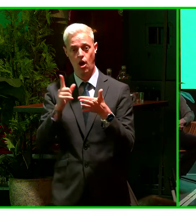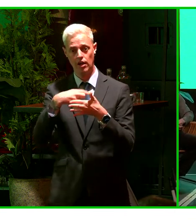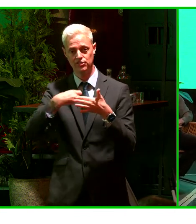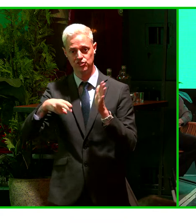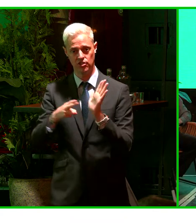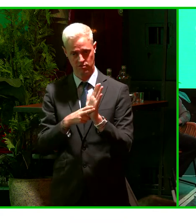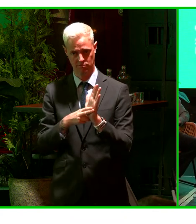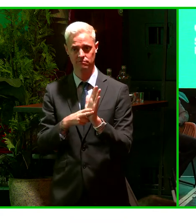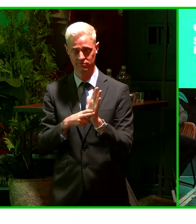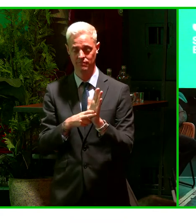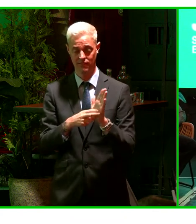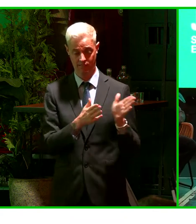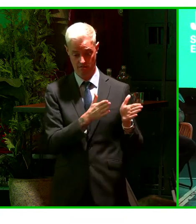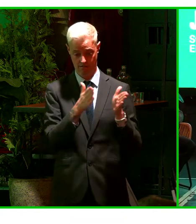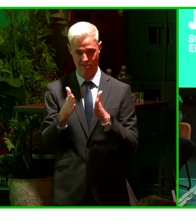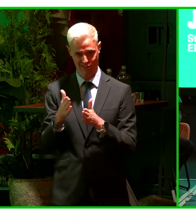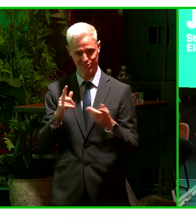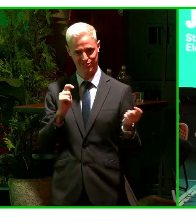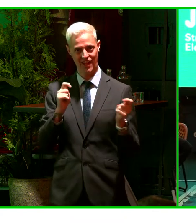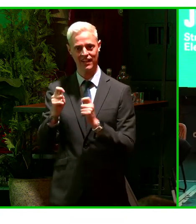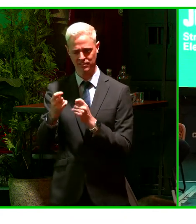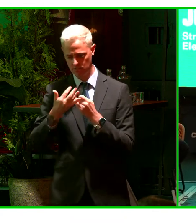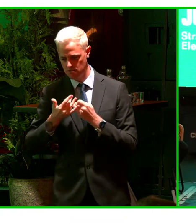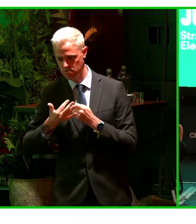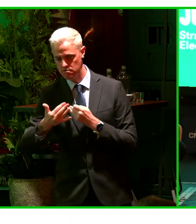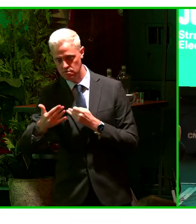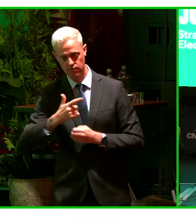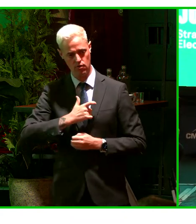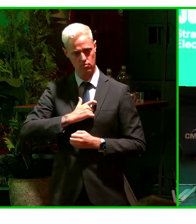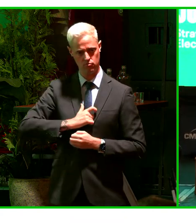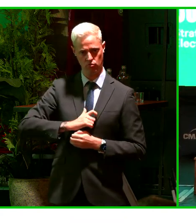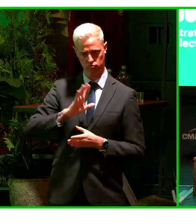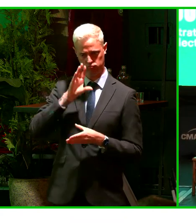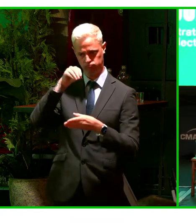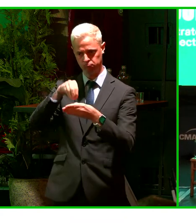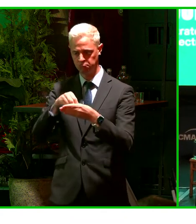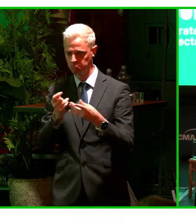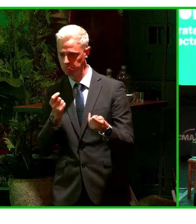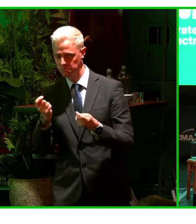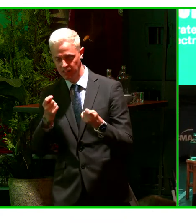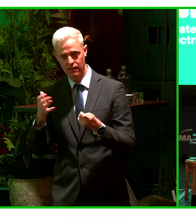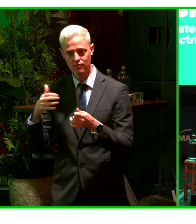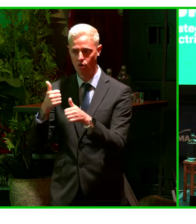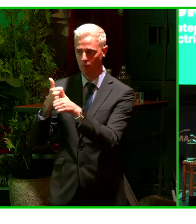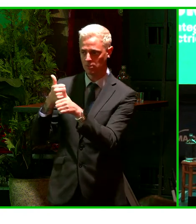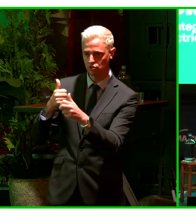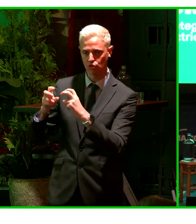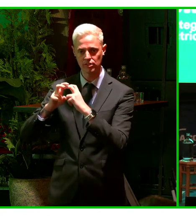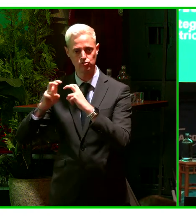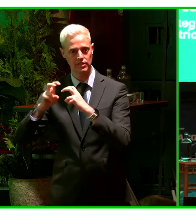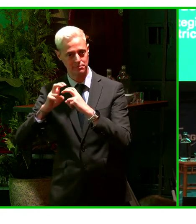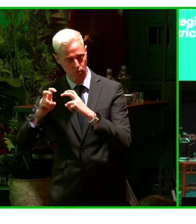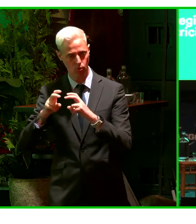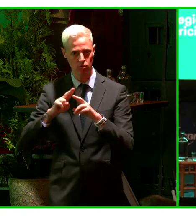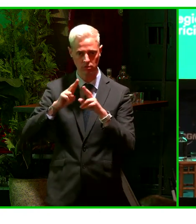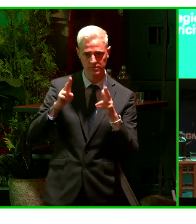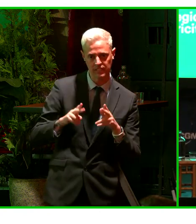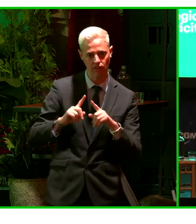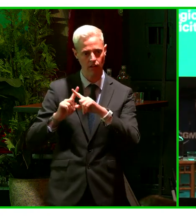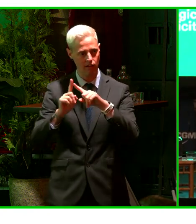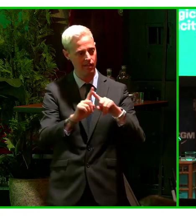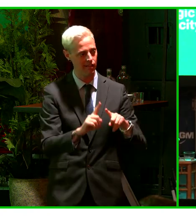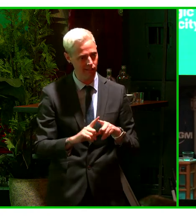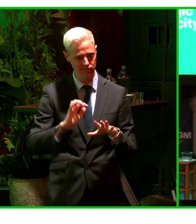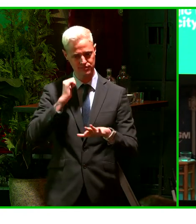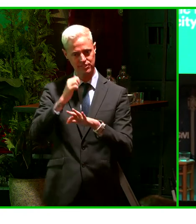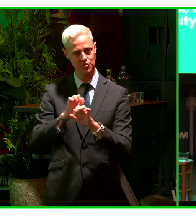are pivotal in some big decisions on the role that hydrogen will play outside of industry and transport, predominantly talking about heating your homes, which